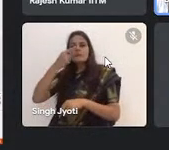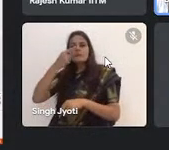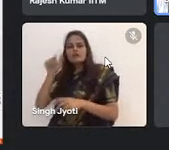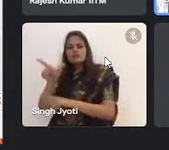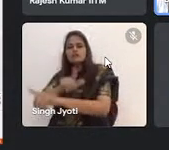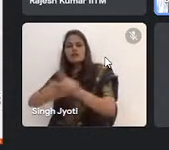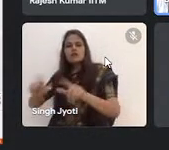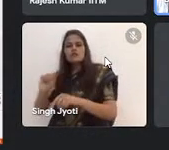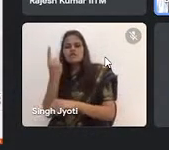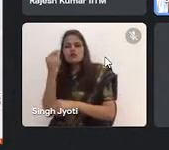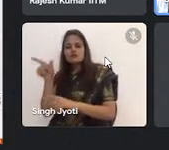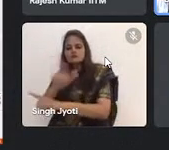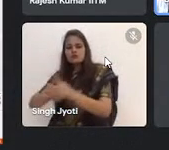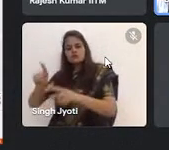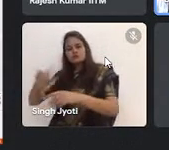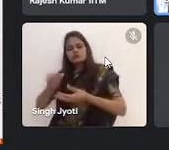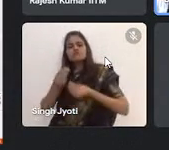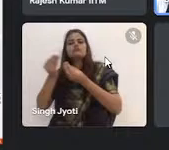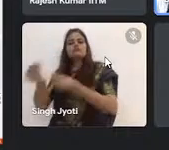that's achieved.